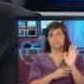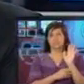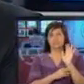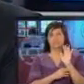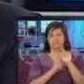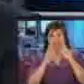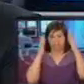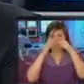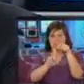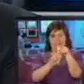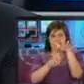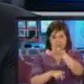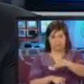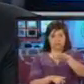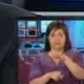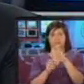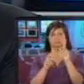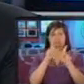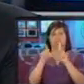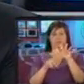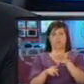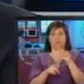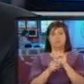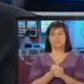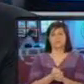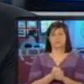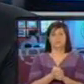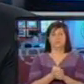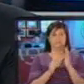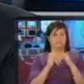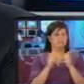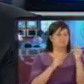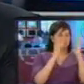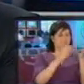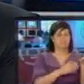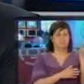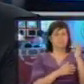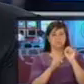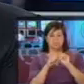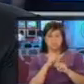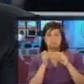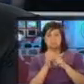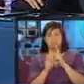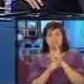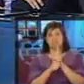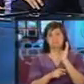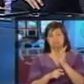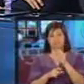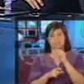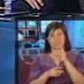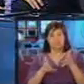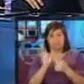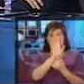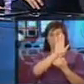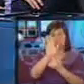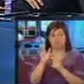is targeted towards this constituency more than anyone else. Well, if that's the case, then he should really be allowed to bring out